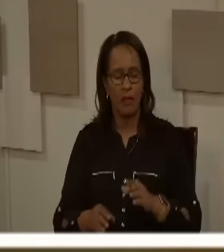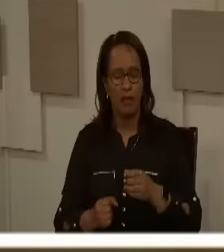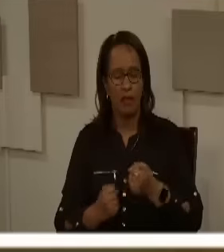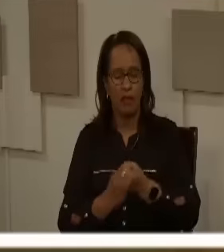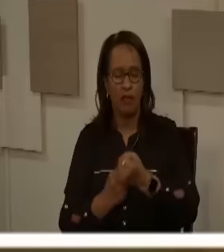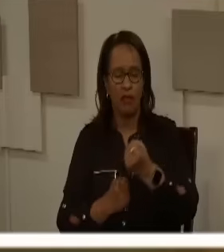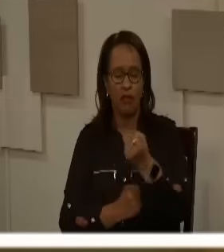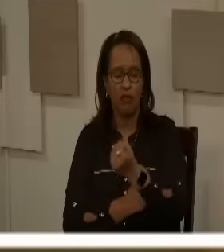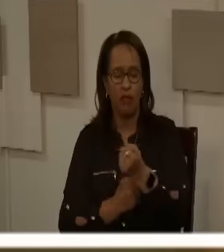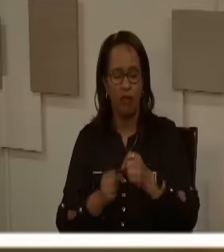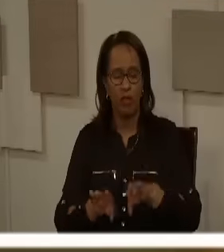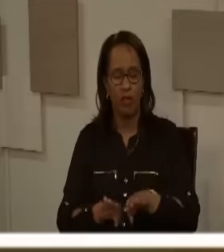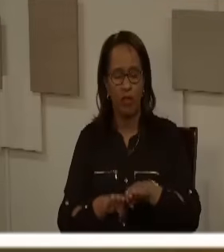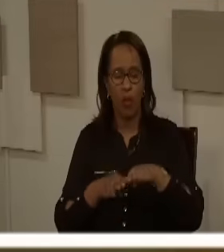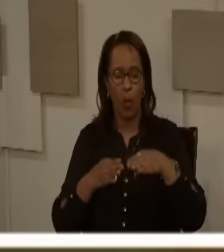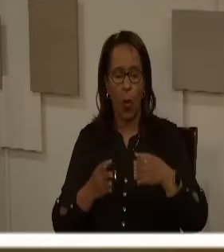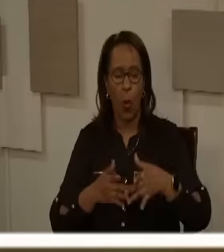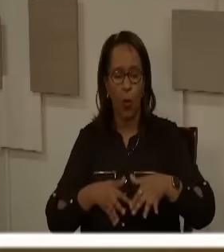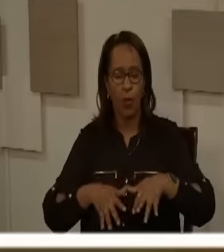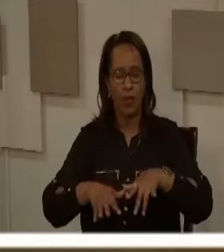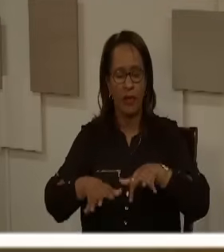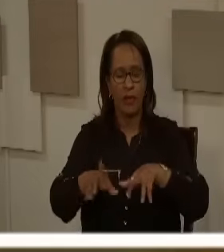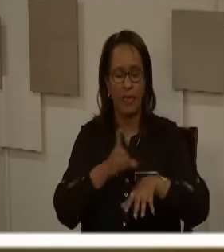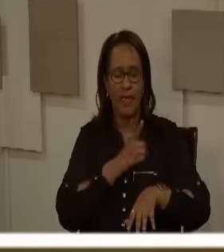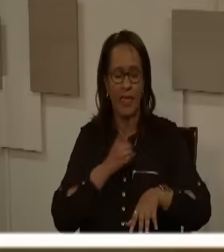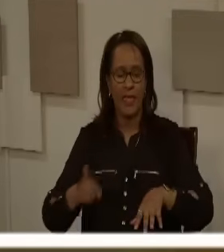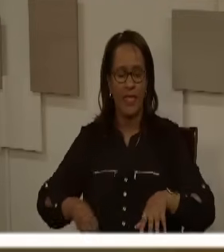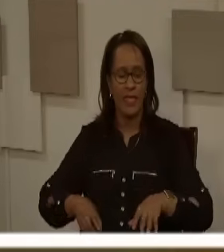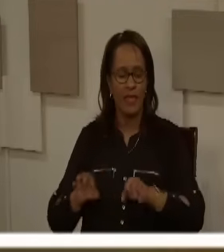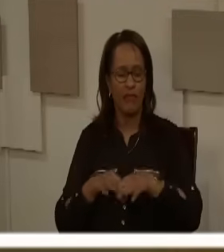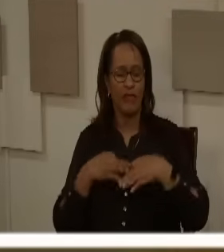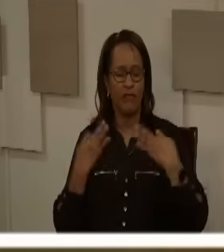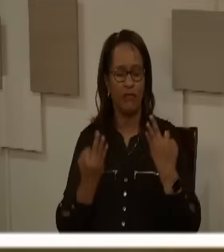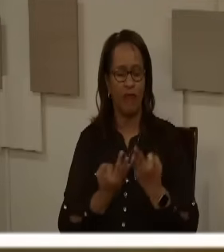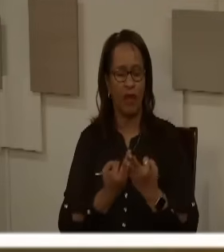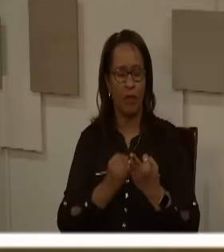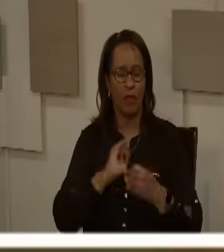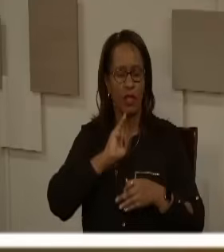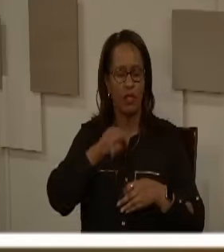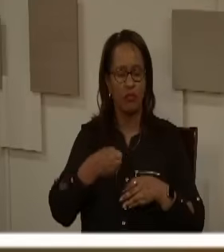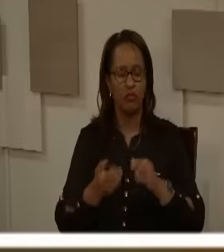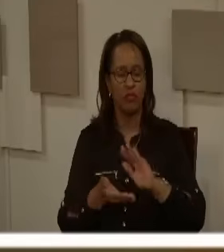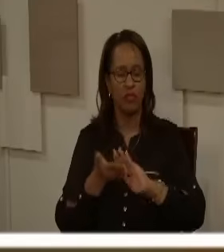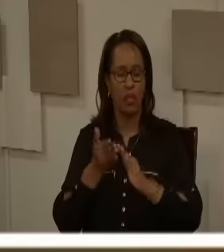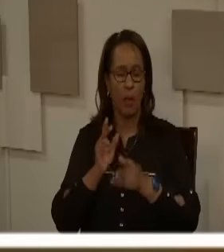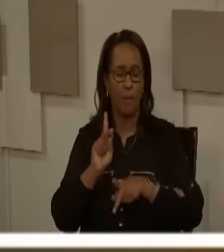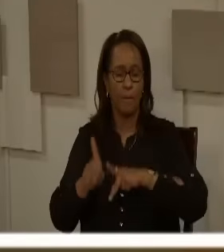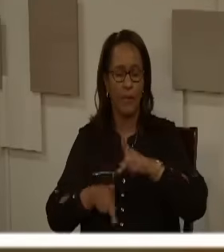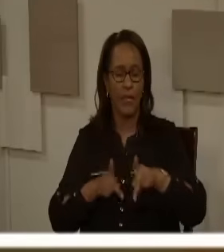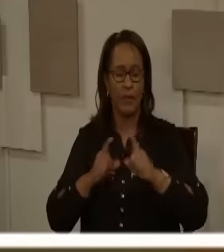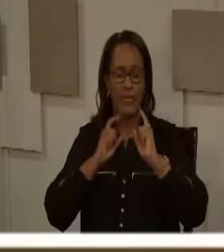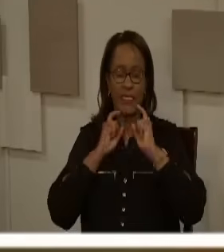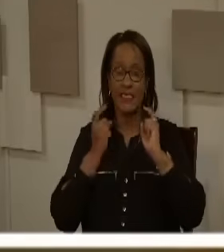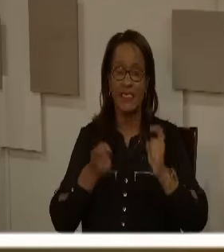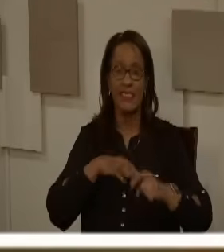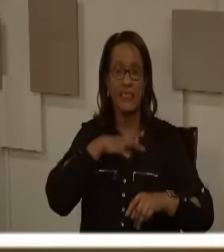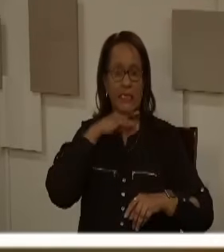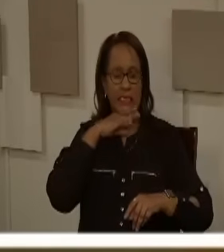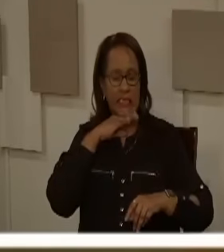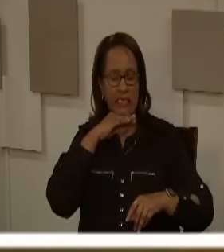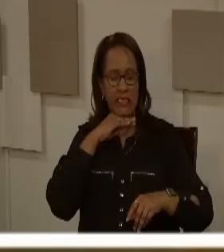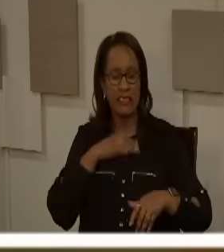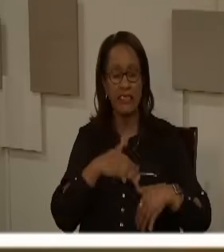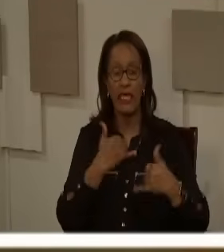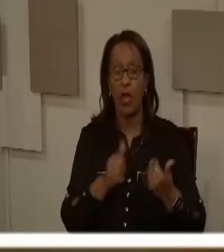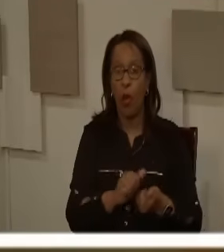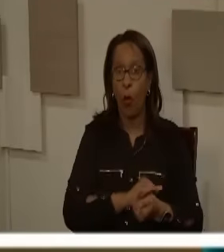Brothers and sisters, one of the challenges that we're facing in our time is that we want a big, all-powerful God to lick